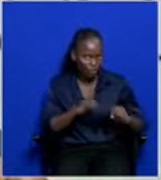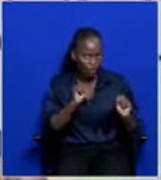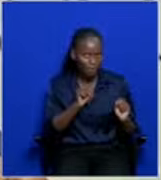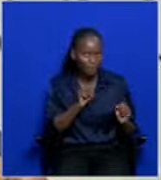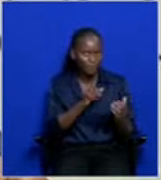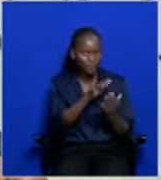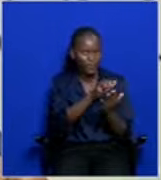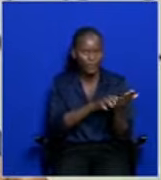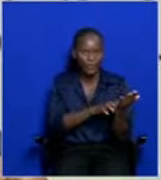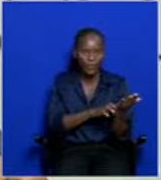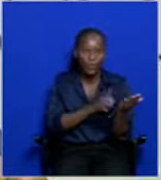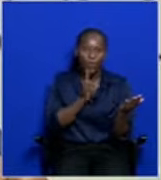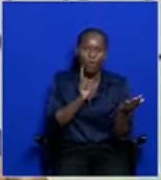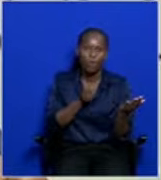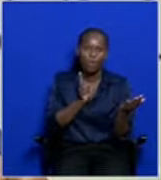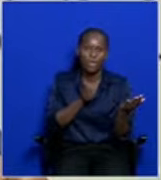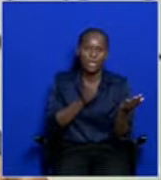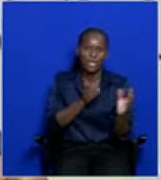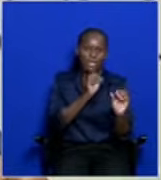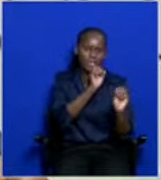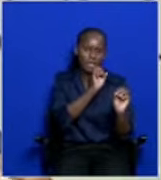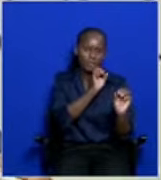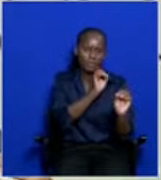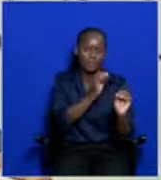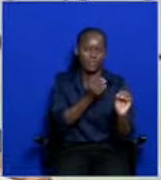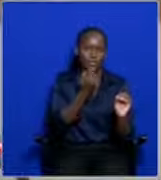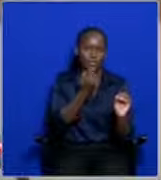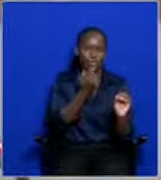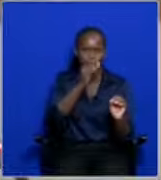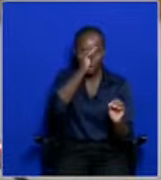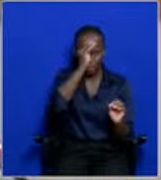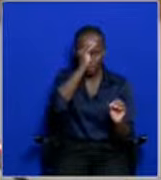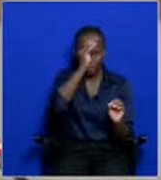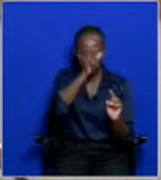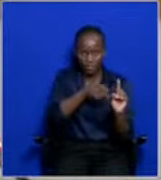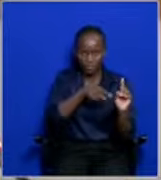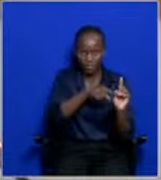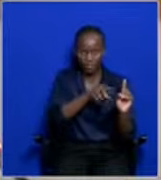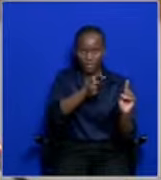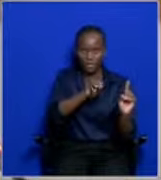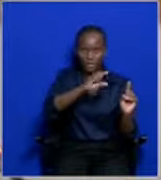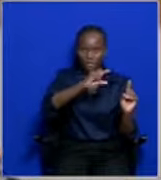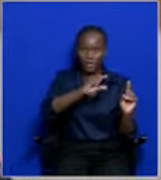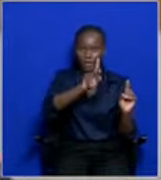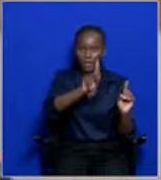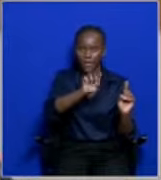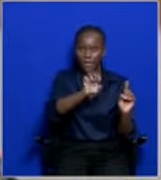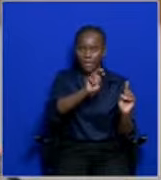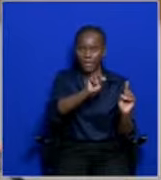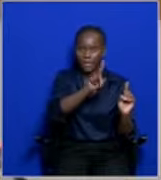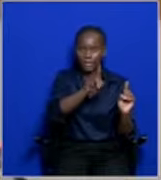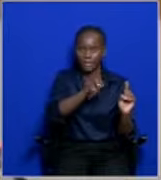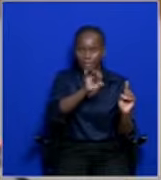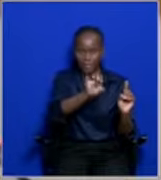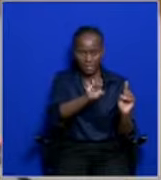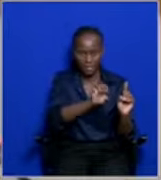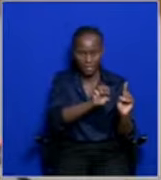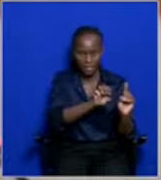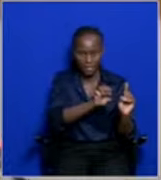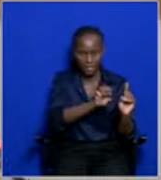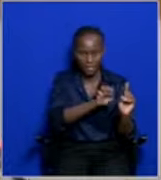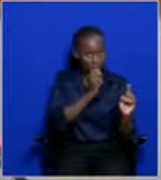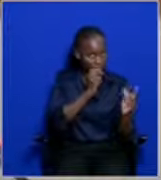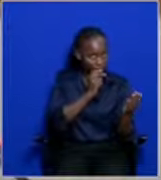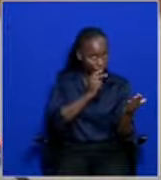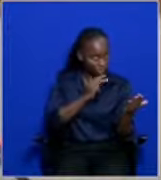Adrian Norman Mackenzie. The actual statement starts at 277. Yes, I You see confirm? it. And